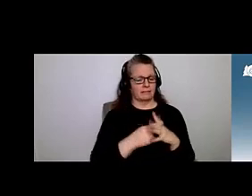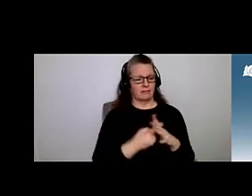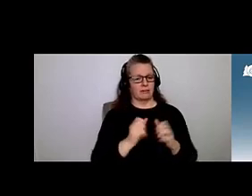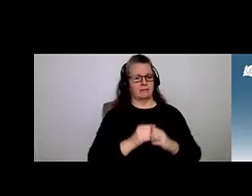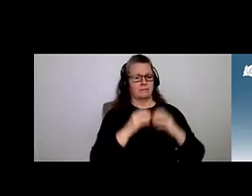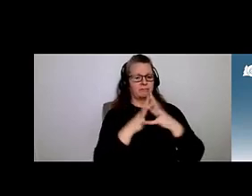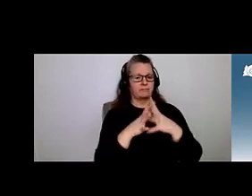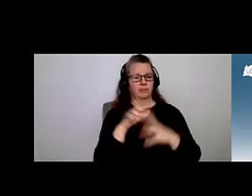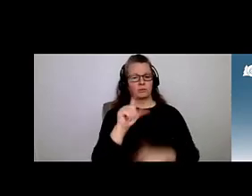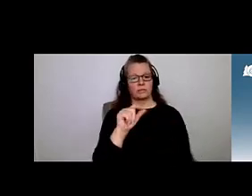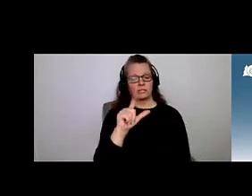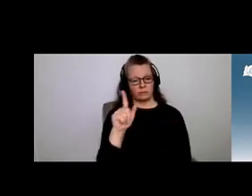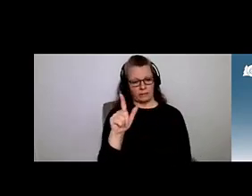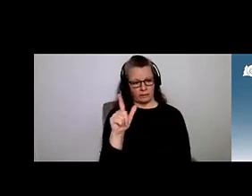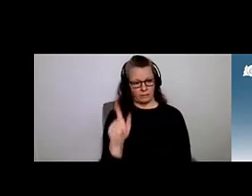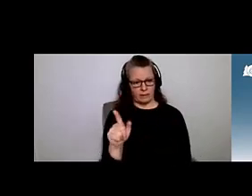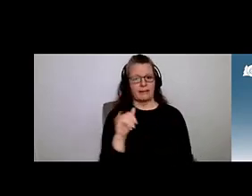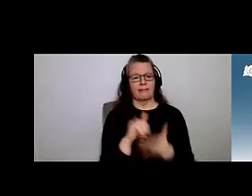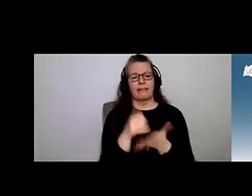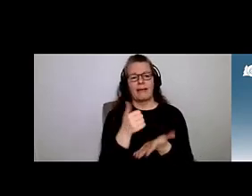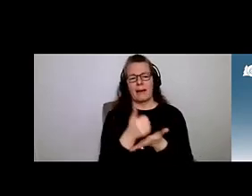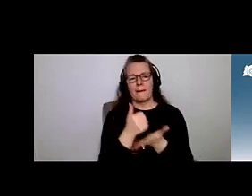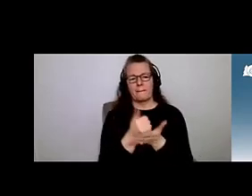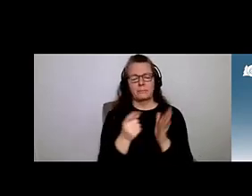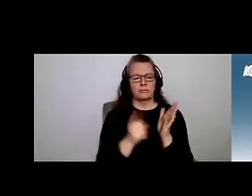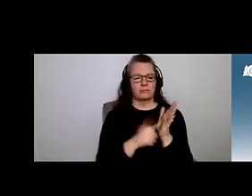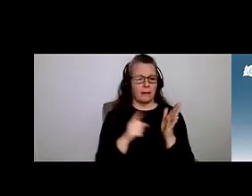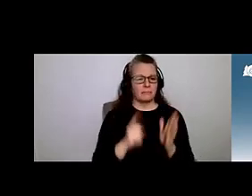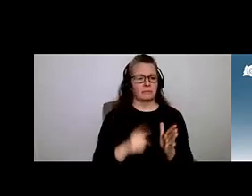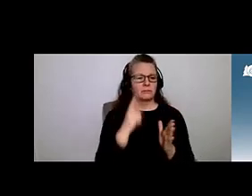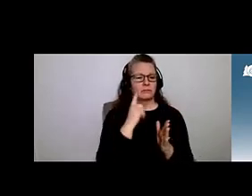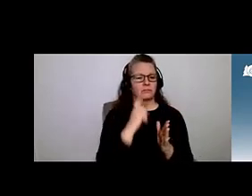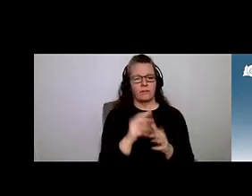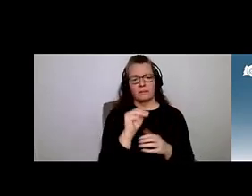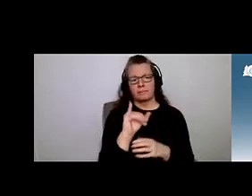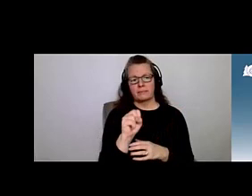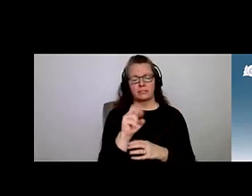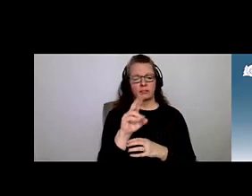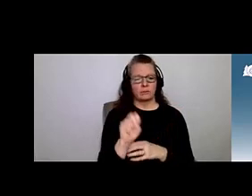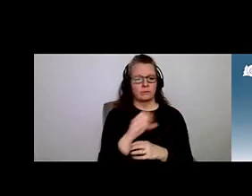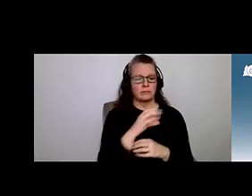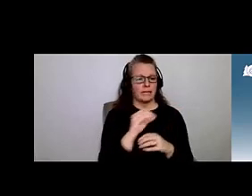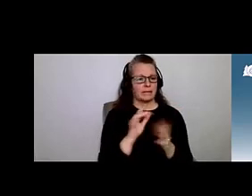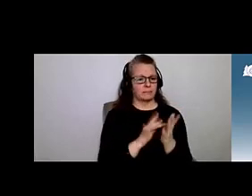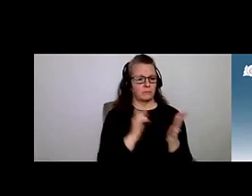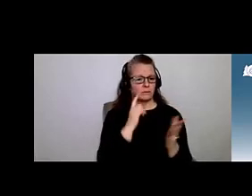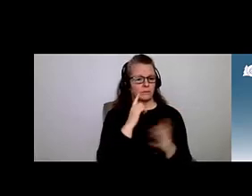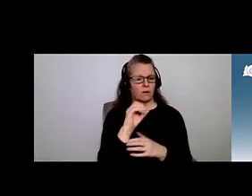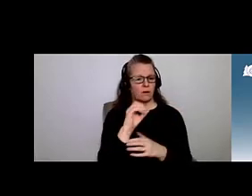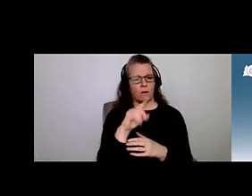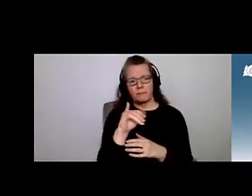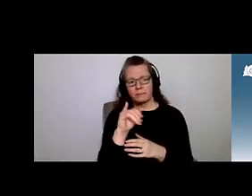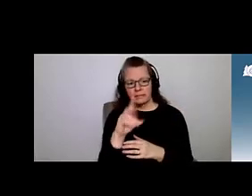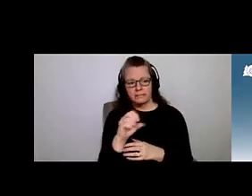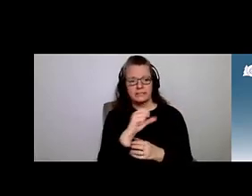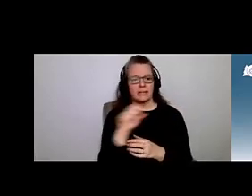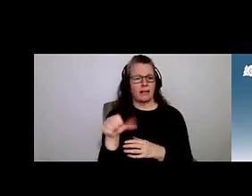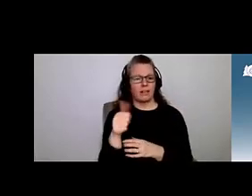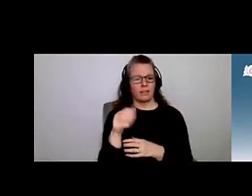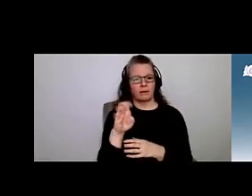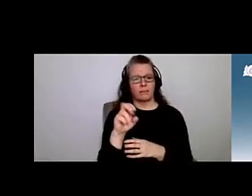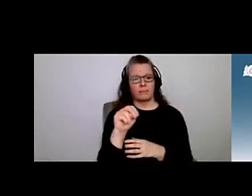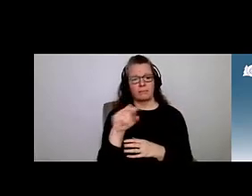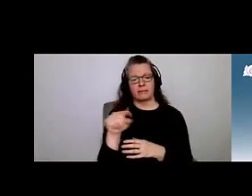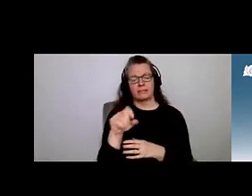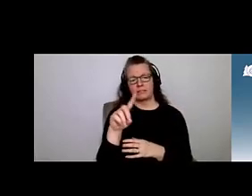helps prescribers prevent the misuse, abuse, and overprescribing of opioids, benzodiazepines, and other controlled drugs. To